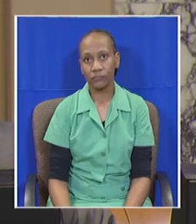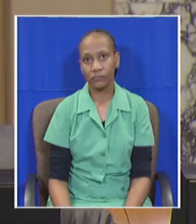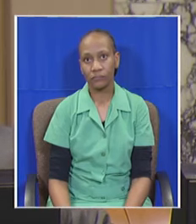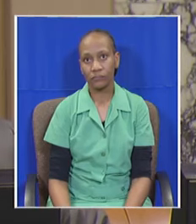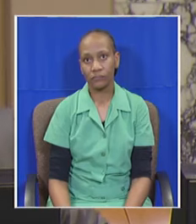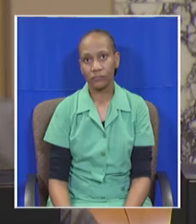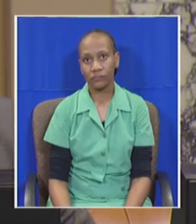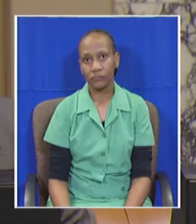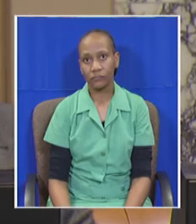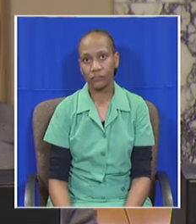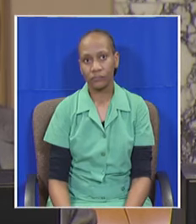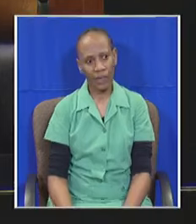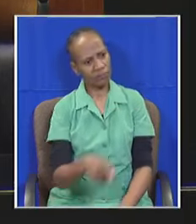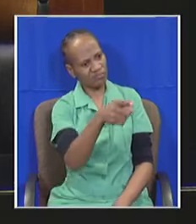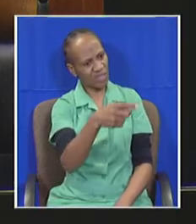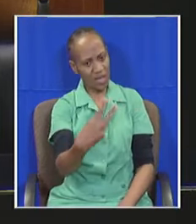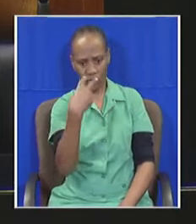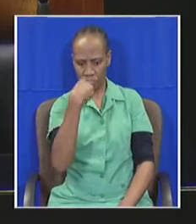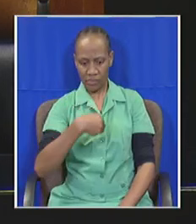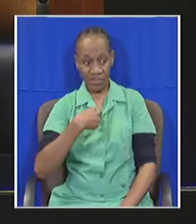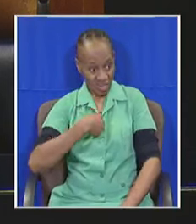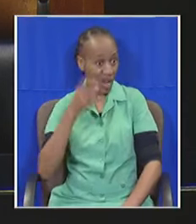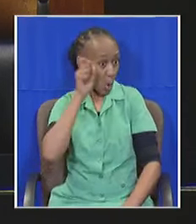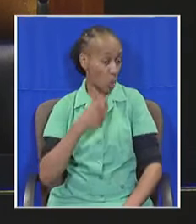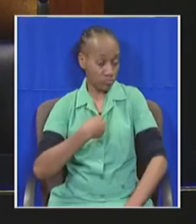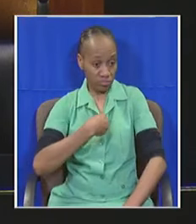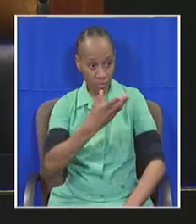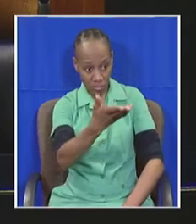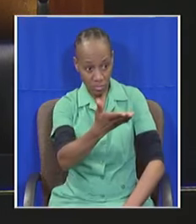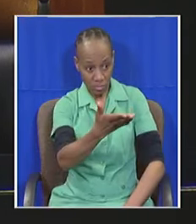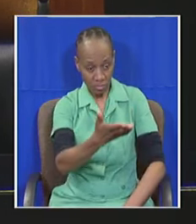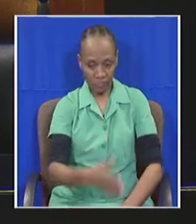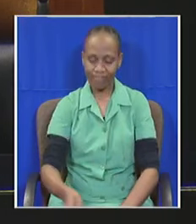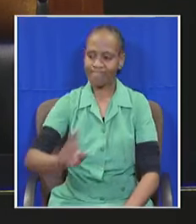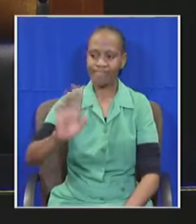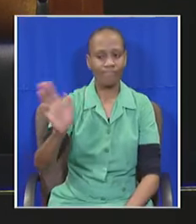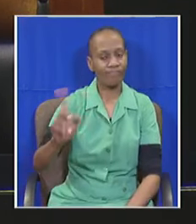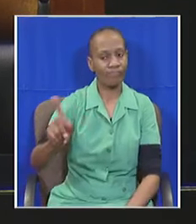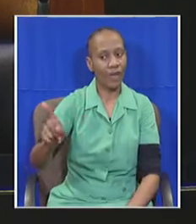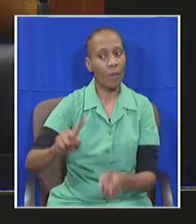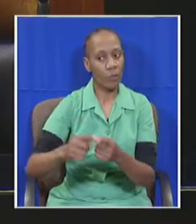old person when she looks at me? Honorable member, that's not a point of order.